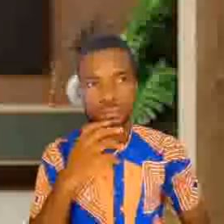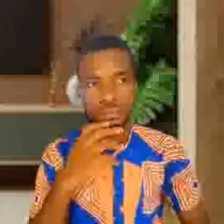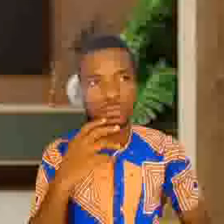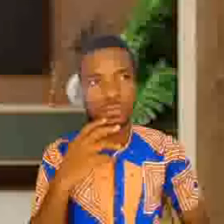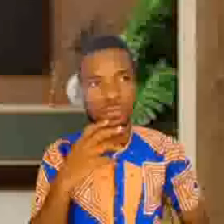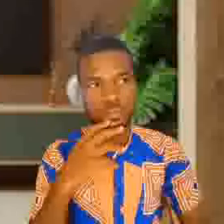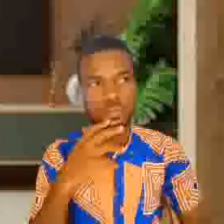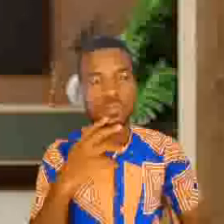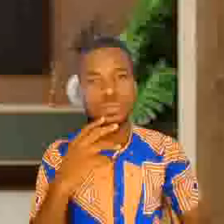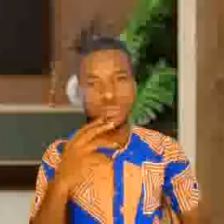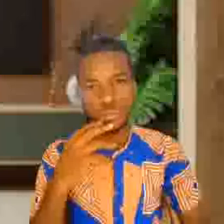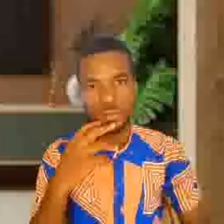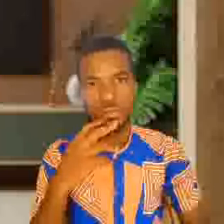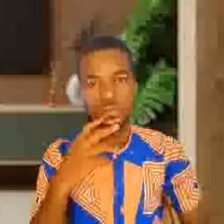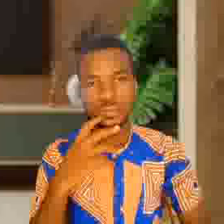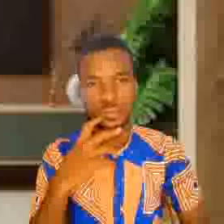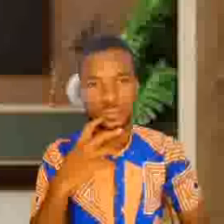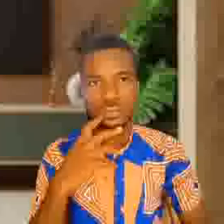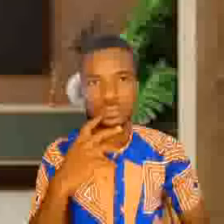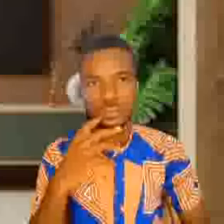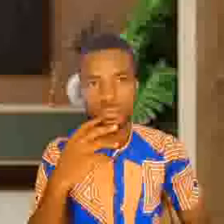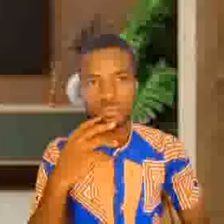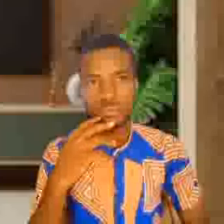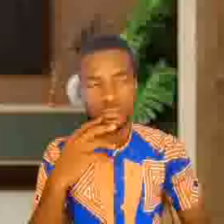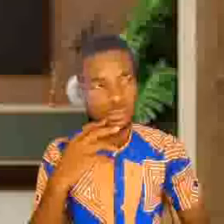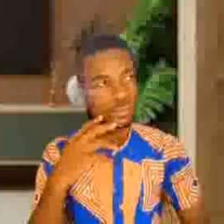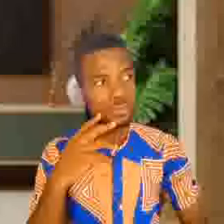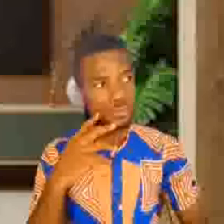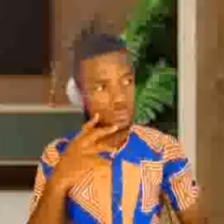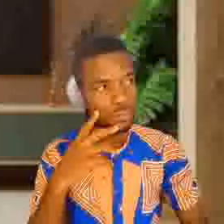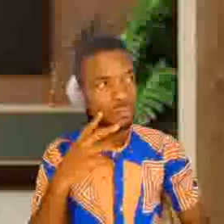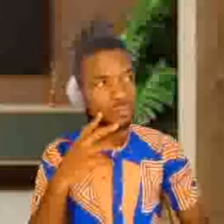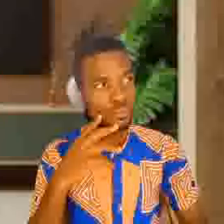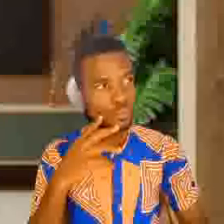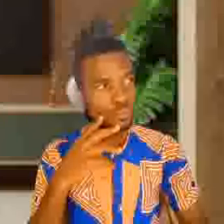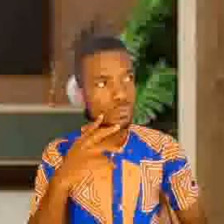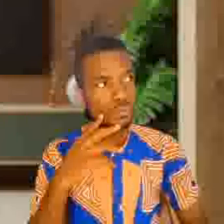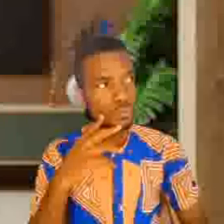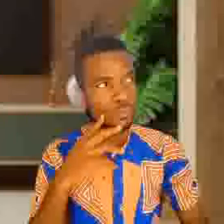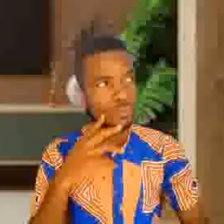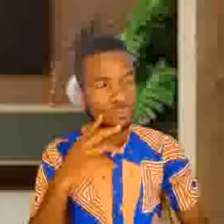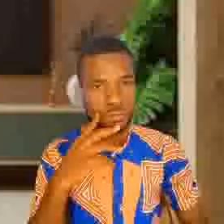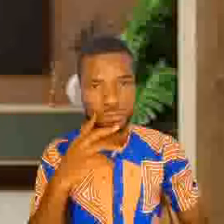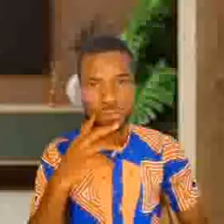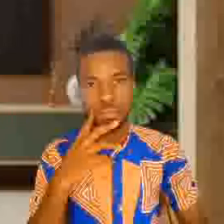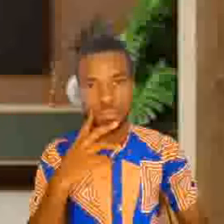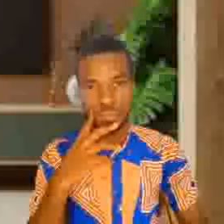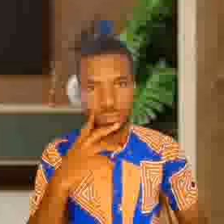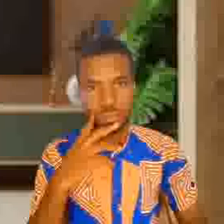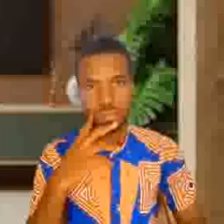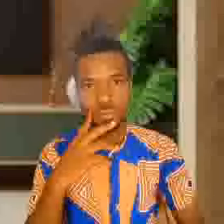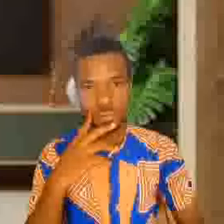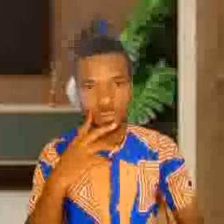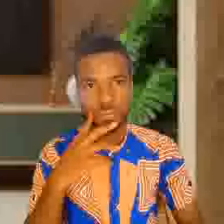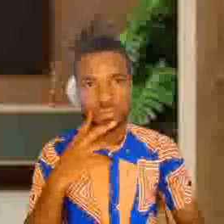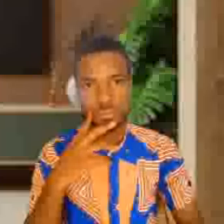with my tie, if I'm late, I don't drop it. I take the tie to the mountain. So I came back from the mountain with my